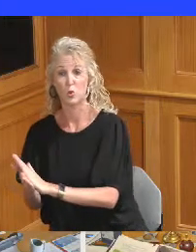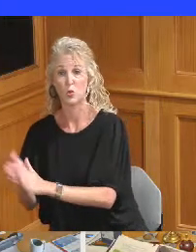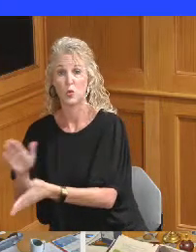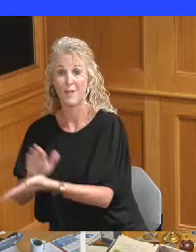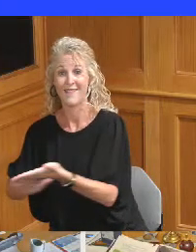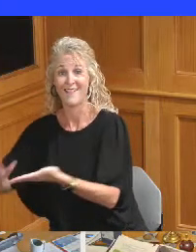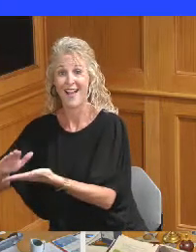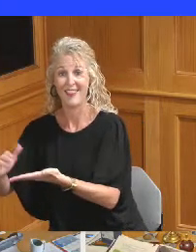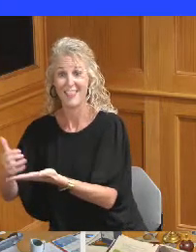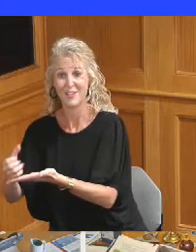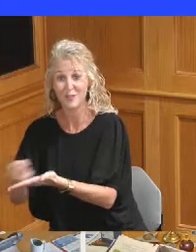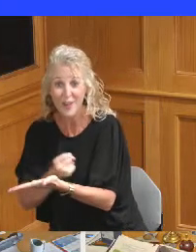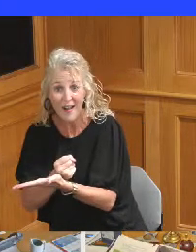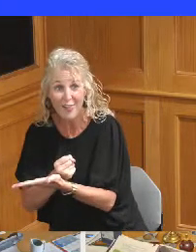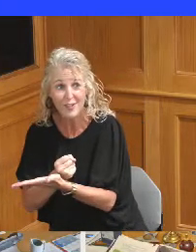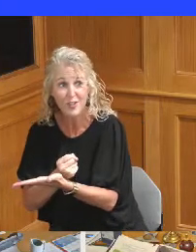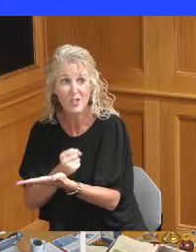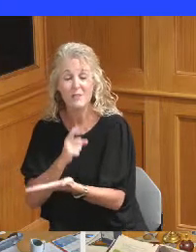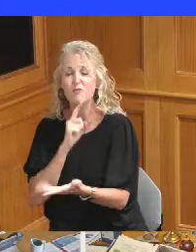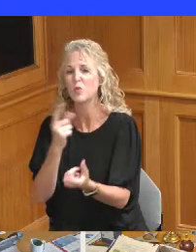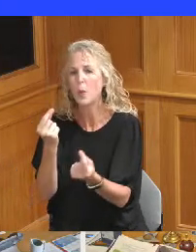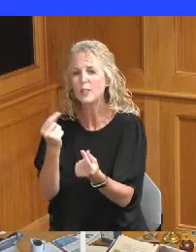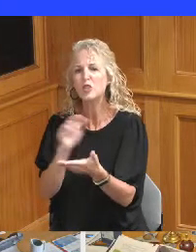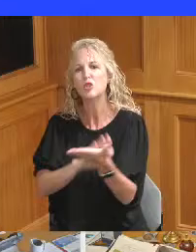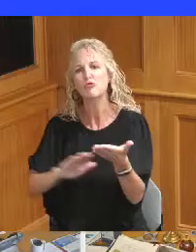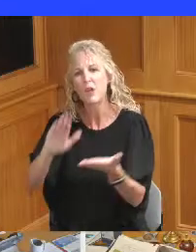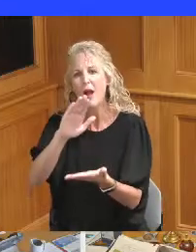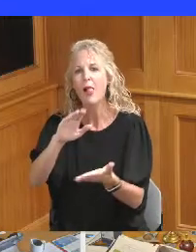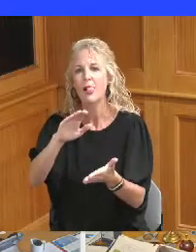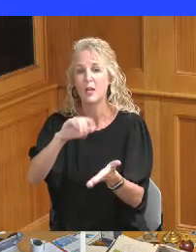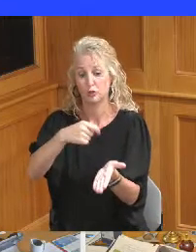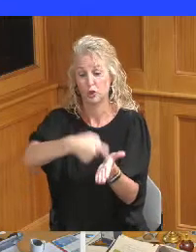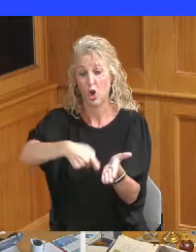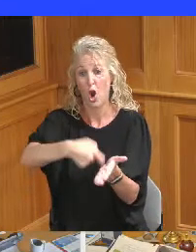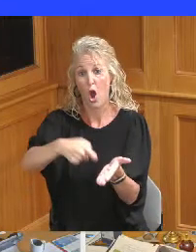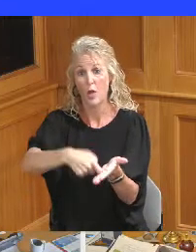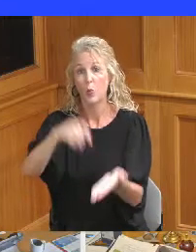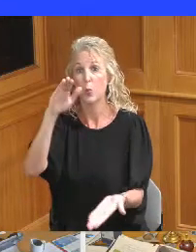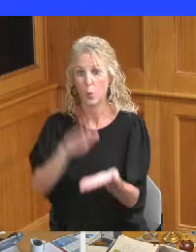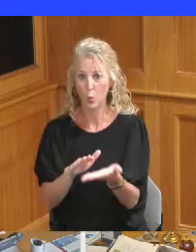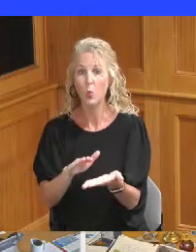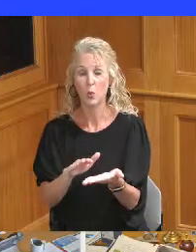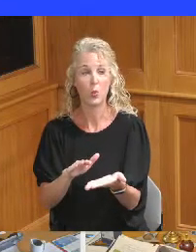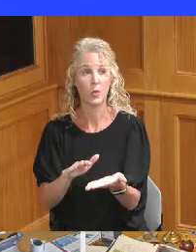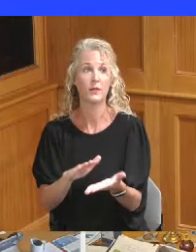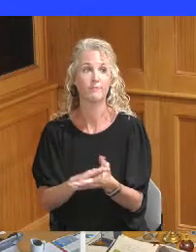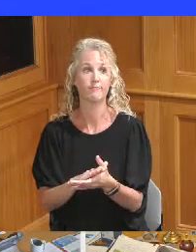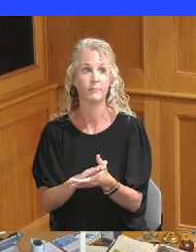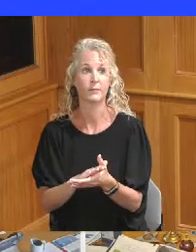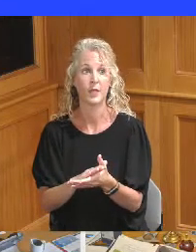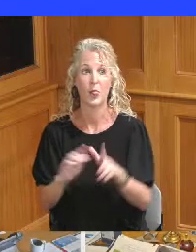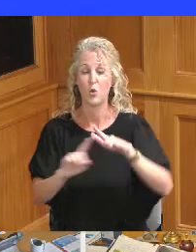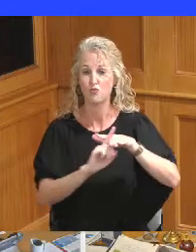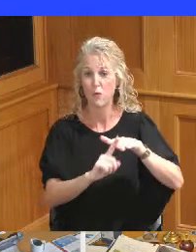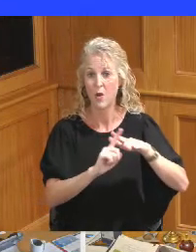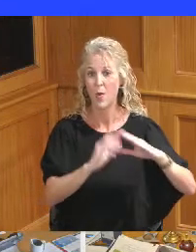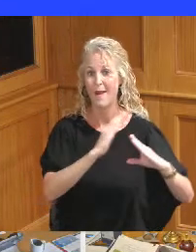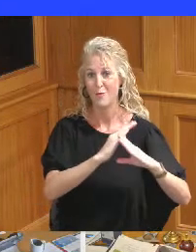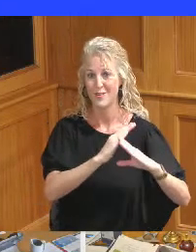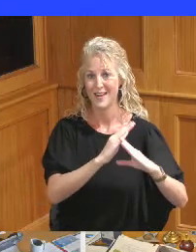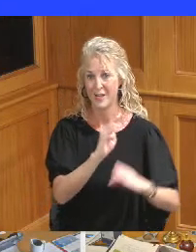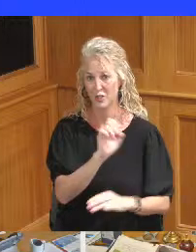which assists with the final costs for tuition, books, room and board, and any other related education expenses. The Runaway Protection